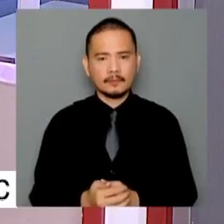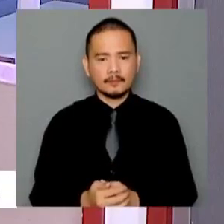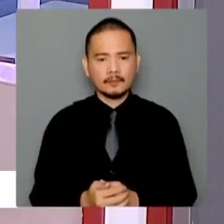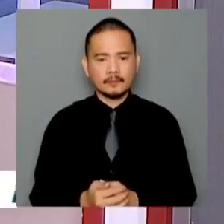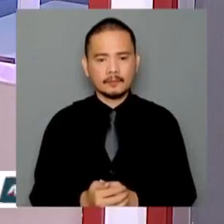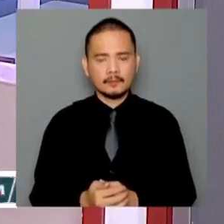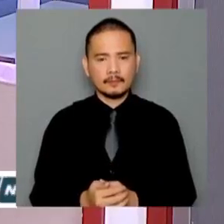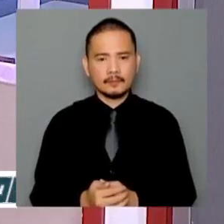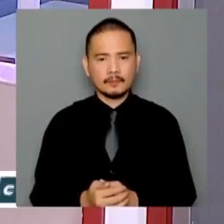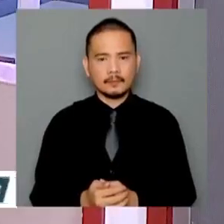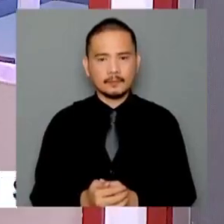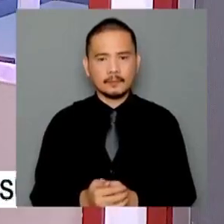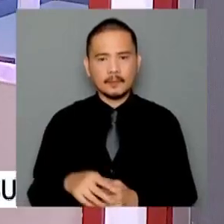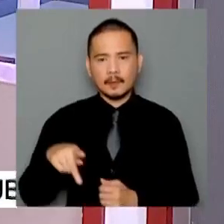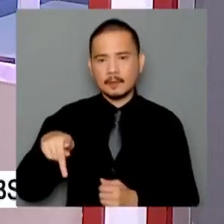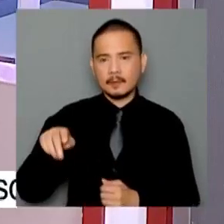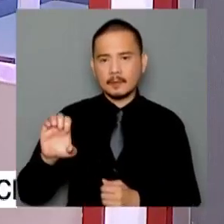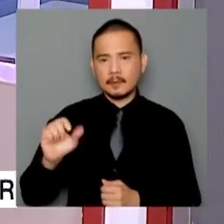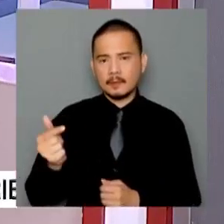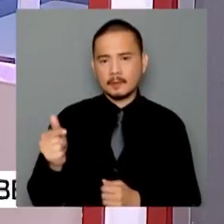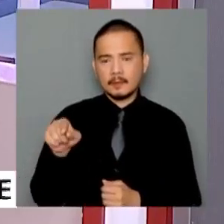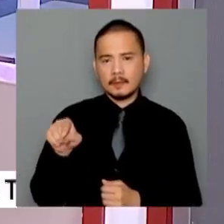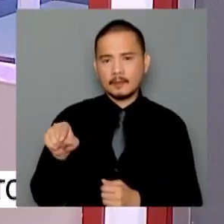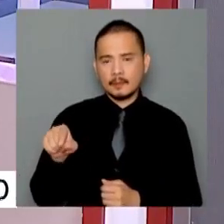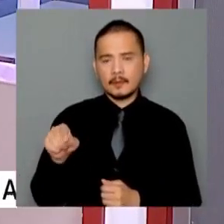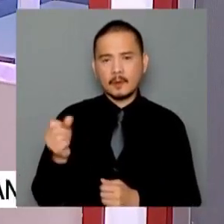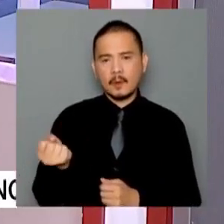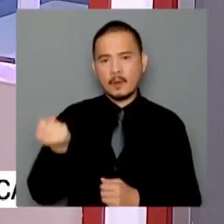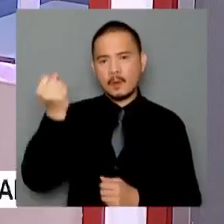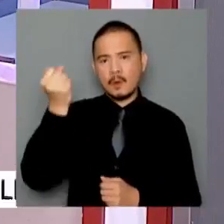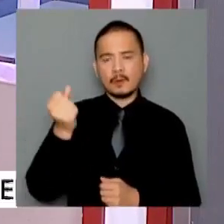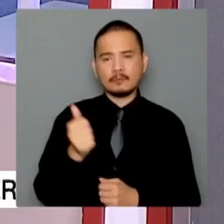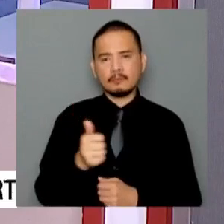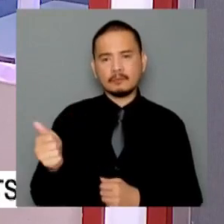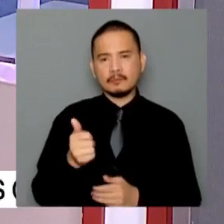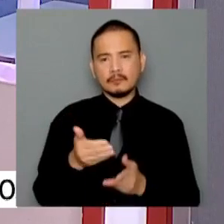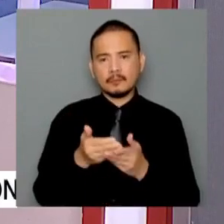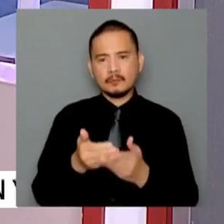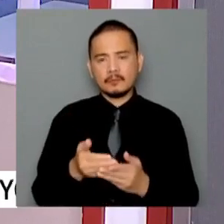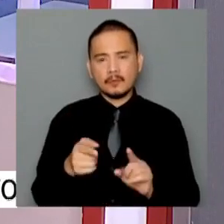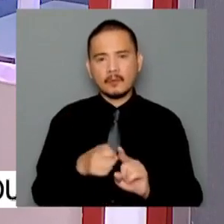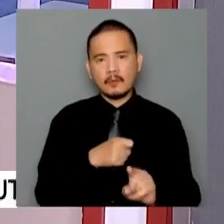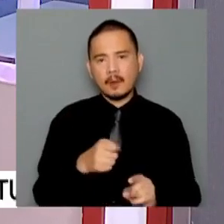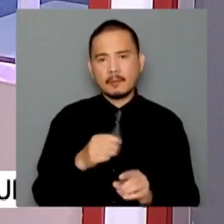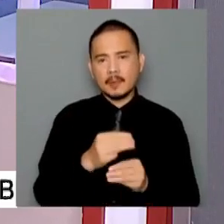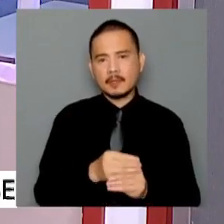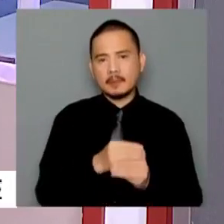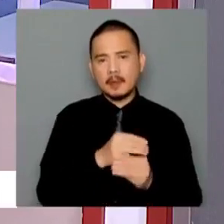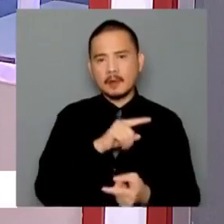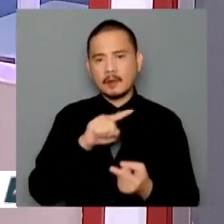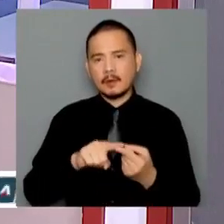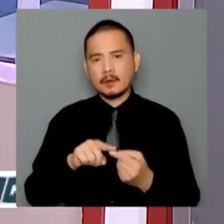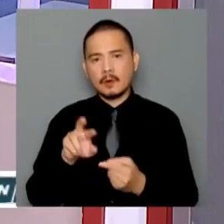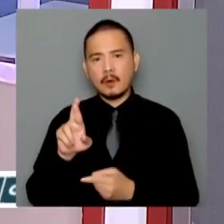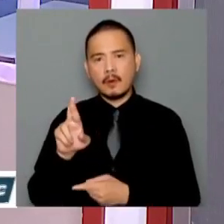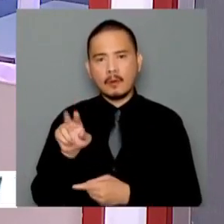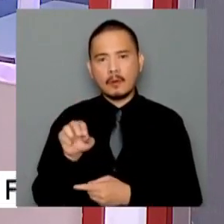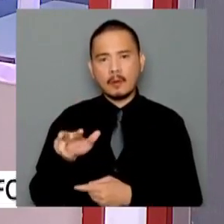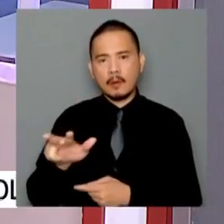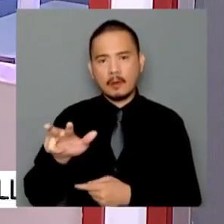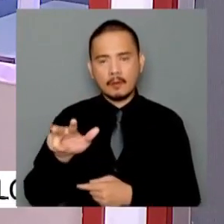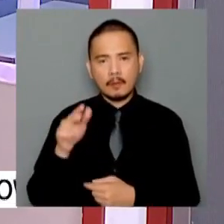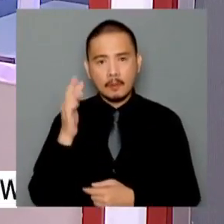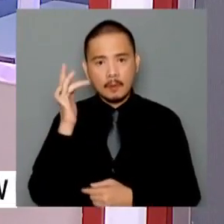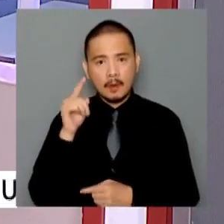The Philippine Coast Guard suspends sea trips to the provinces of Masbate and Romblon due to the threat of tropical storm Paeng.